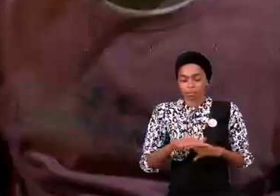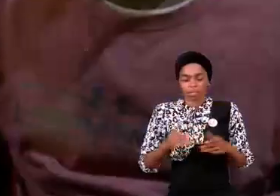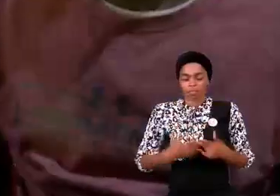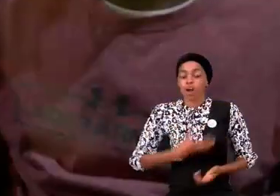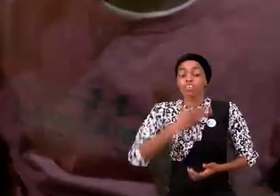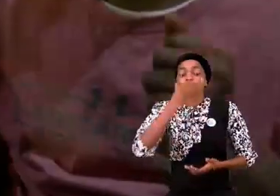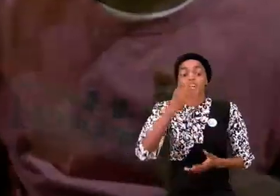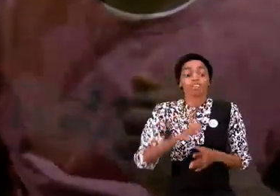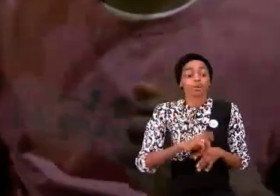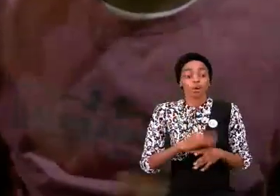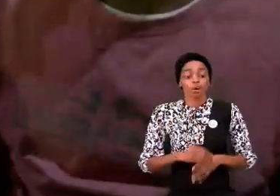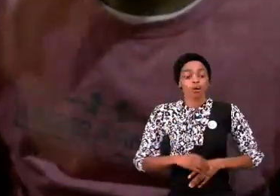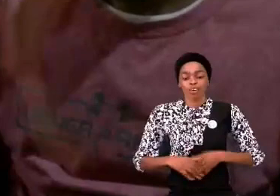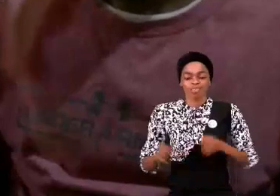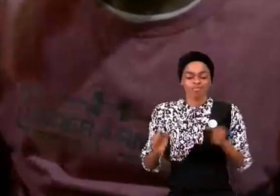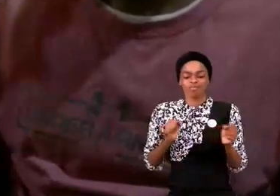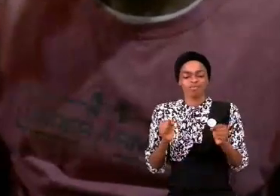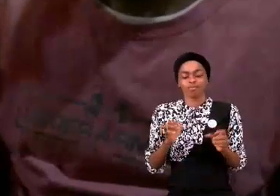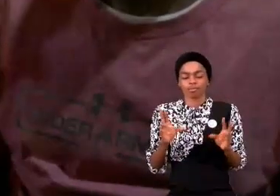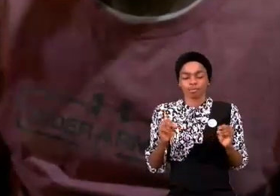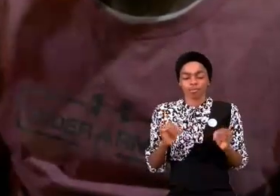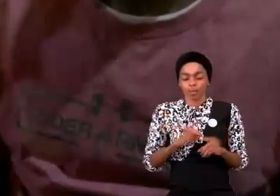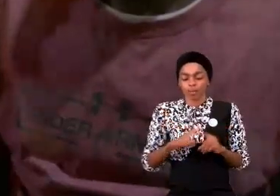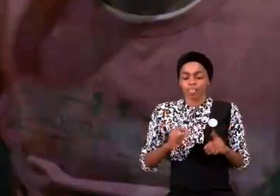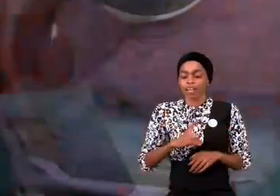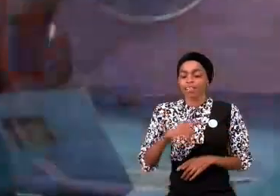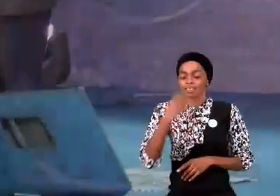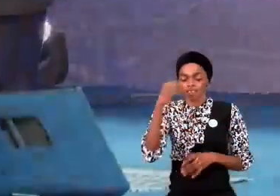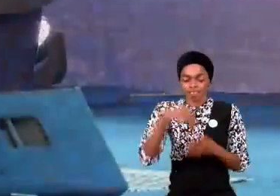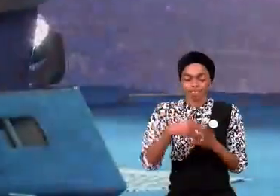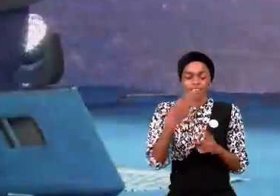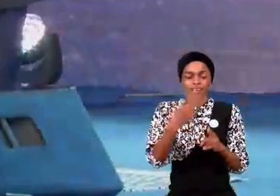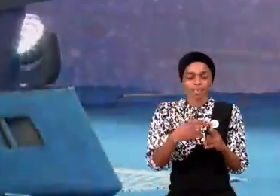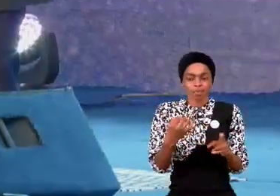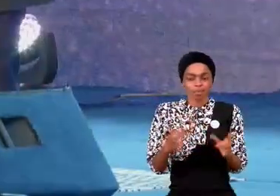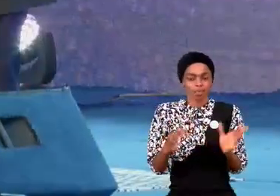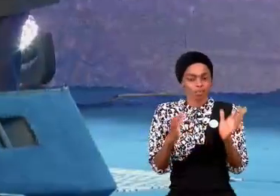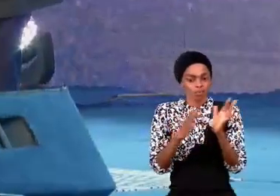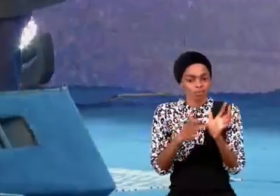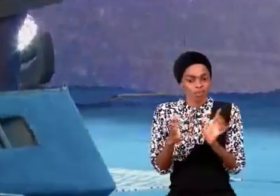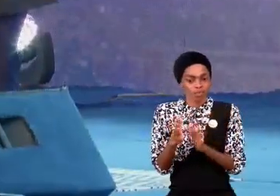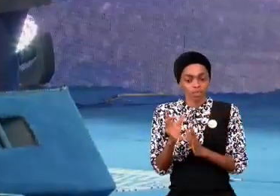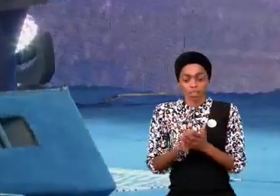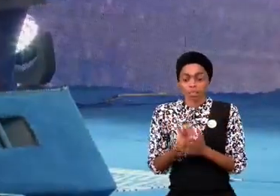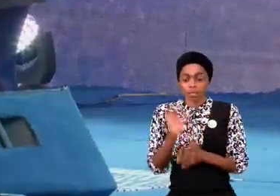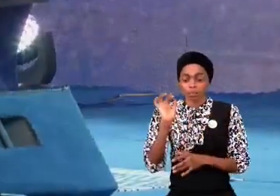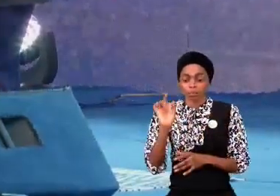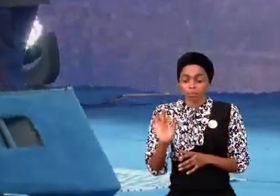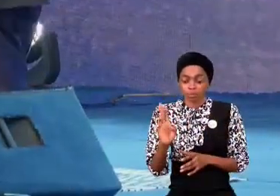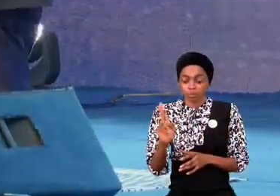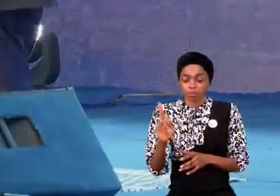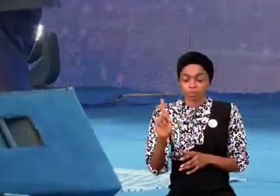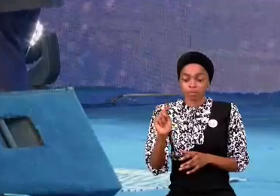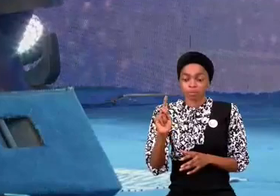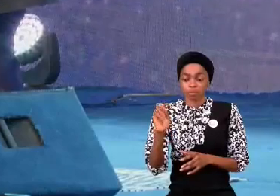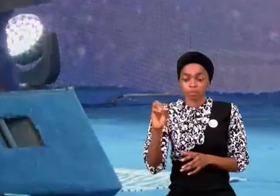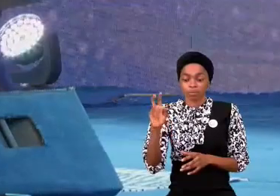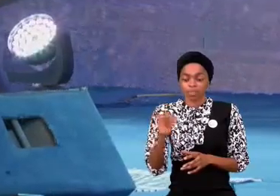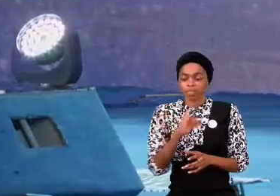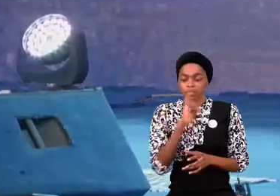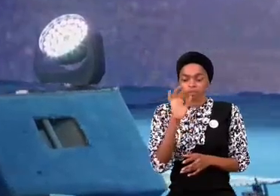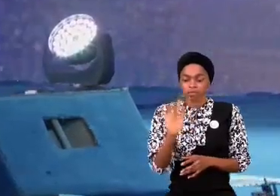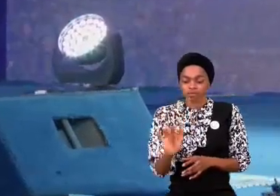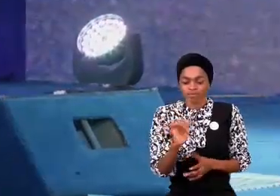already. And then that cancer in your life, that tuberculosis in your life, that hunchback